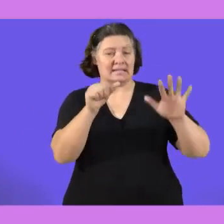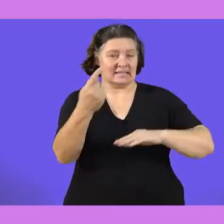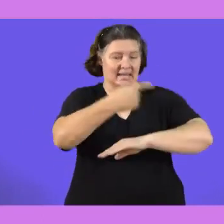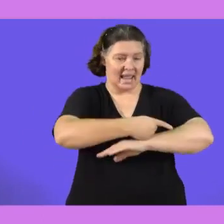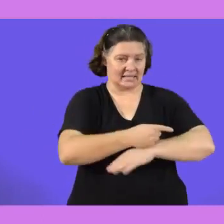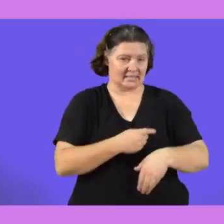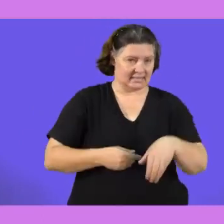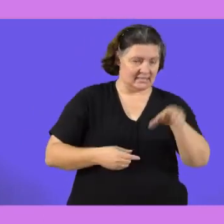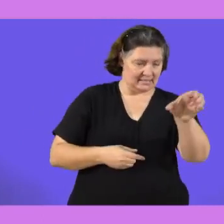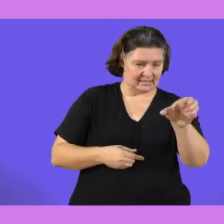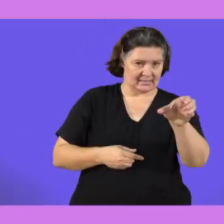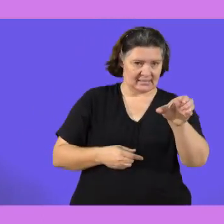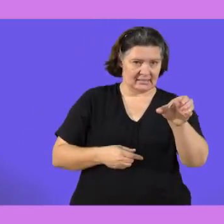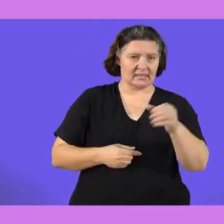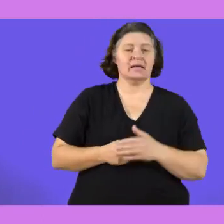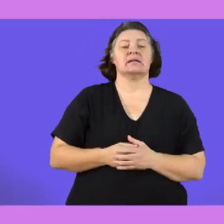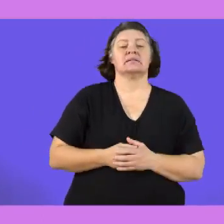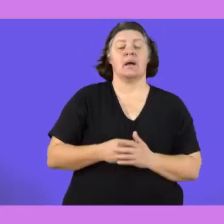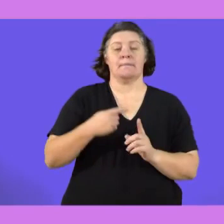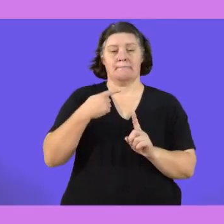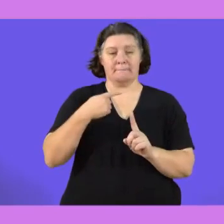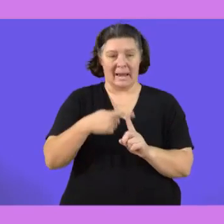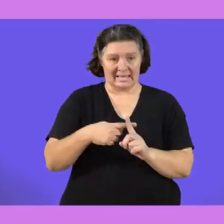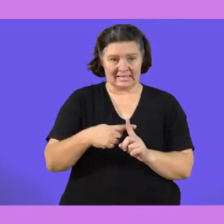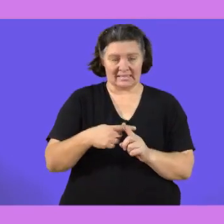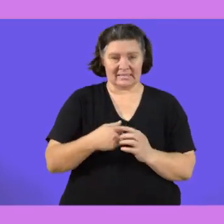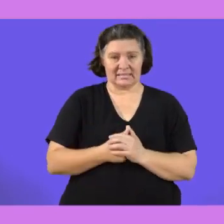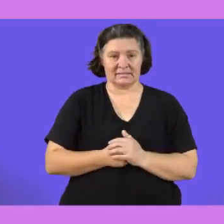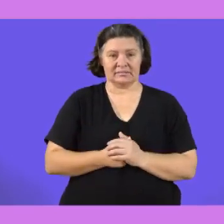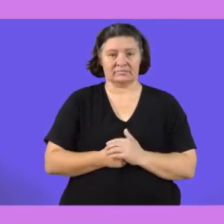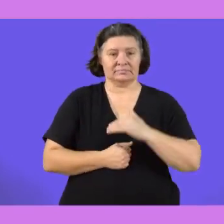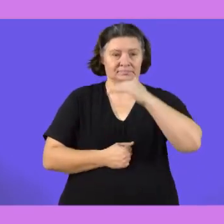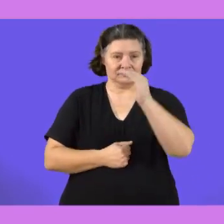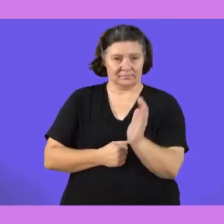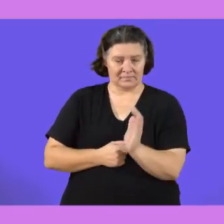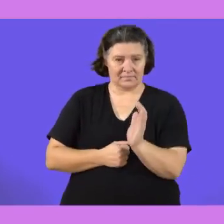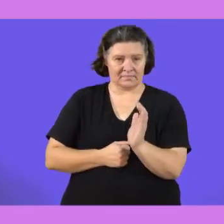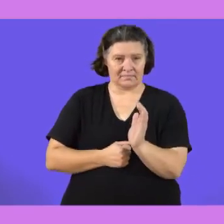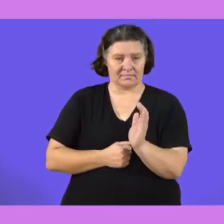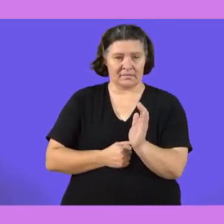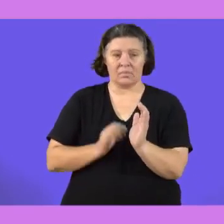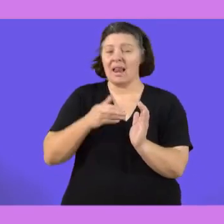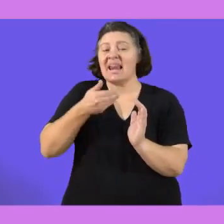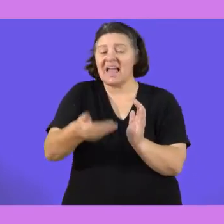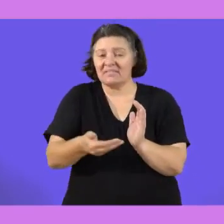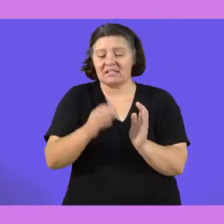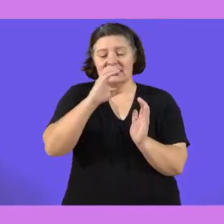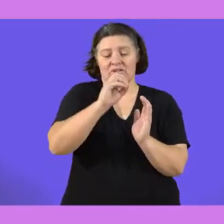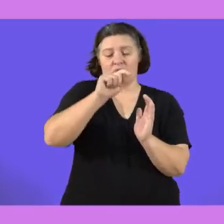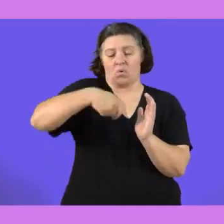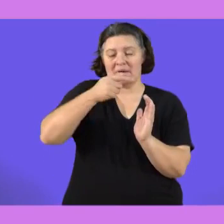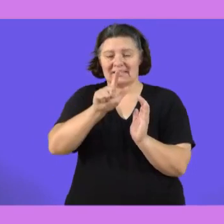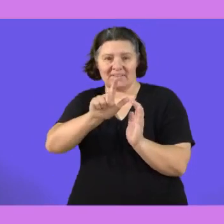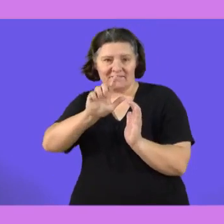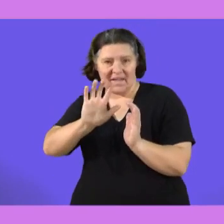days, deduct that, right? And I'm going to go from the rest of the day. Remember what is left. If I take the 6 away, I'm